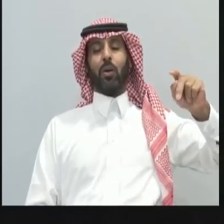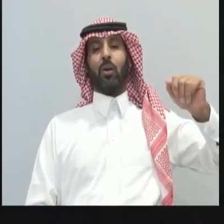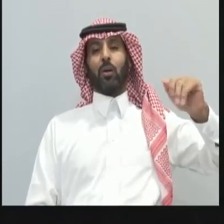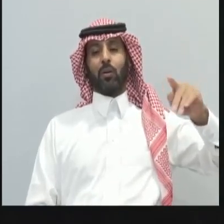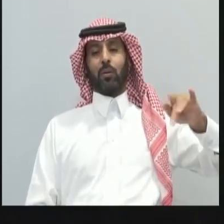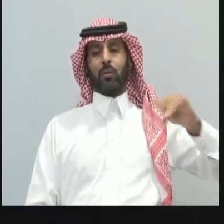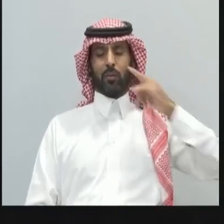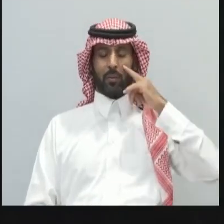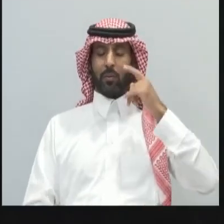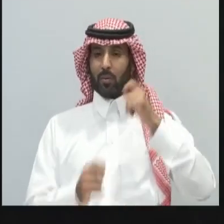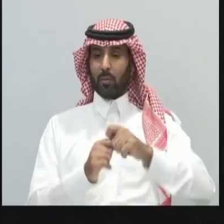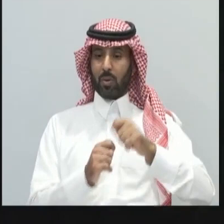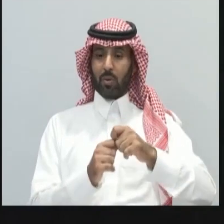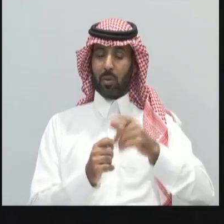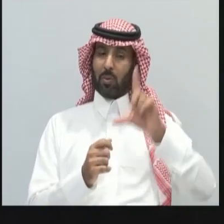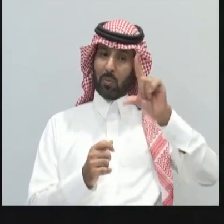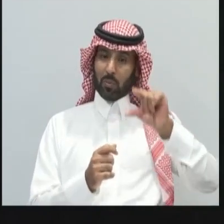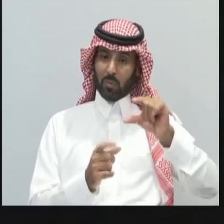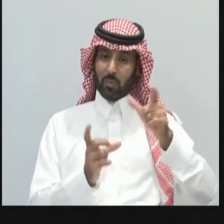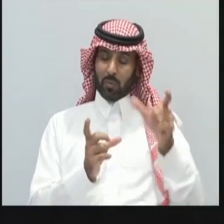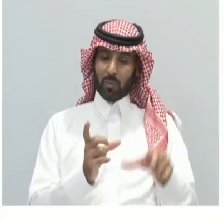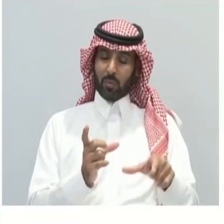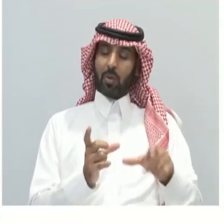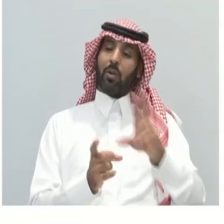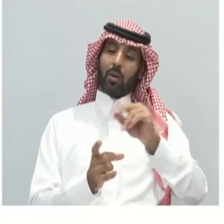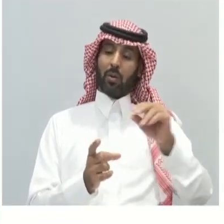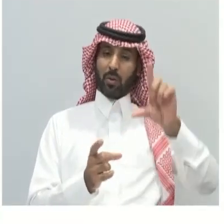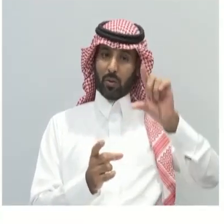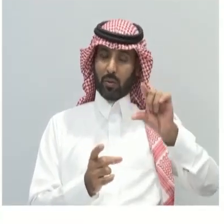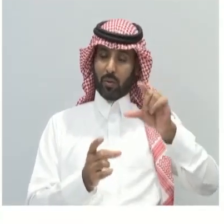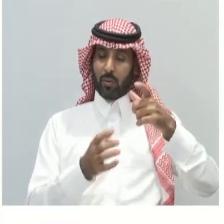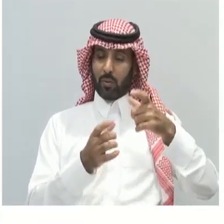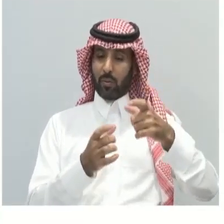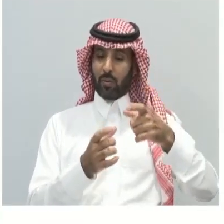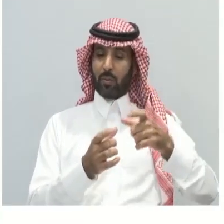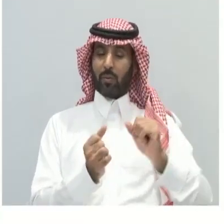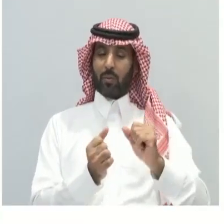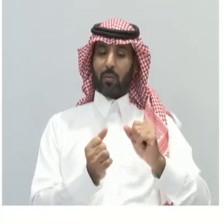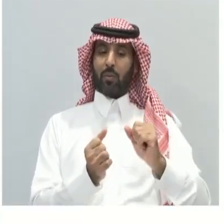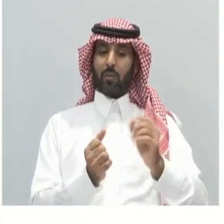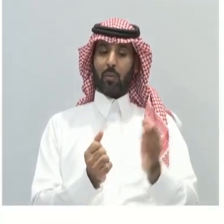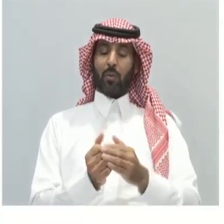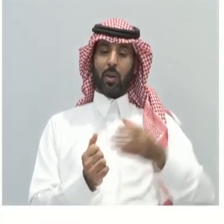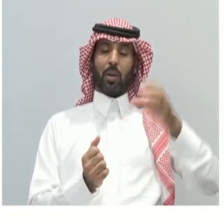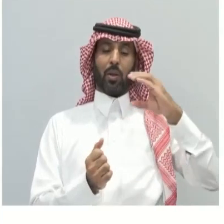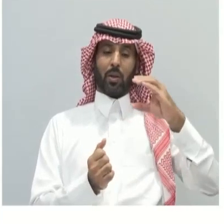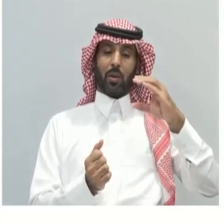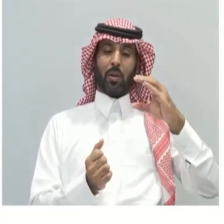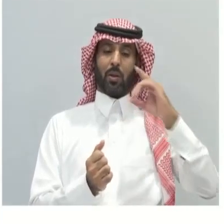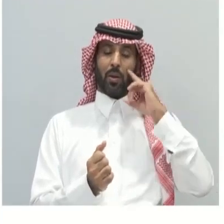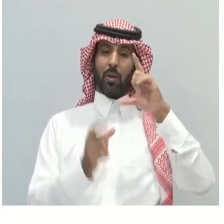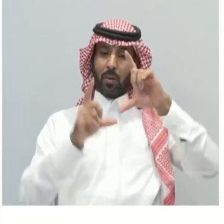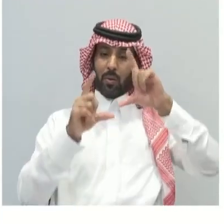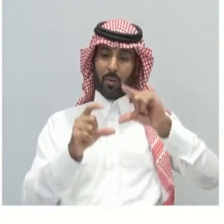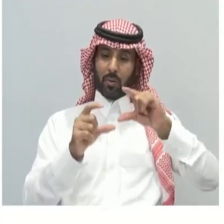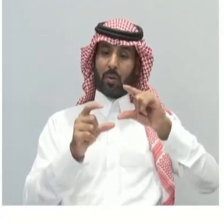in industry. Prototype. Let's check together the letter C. A model